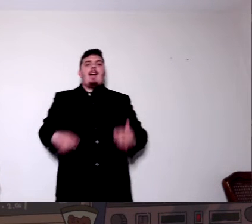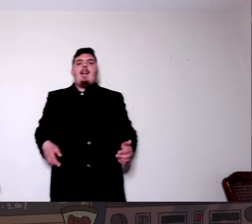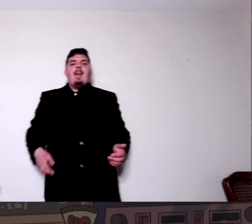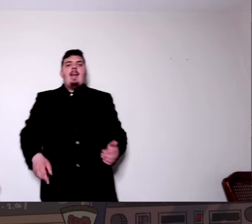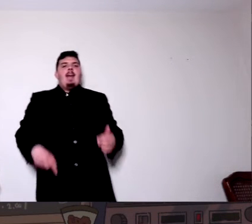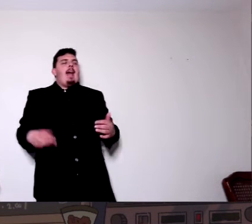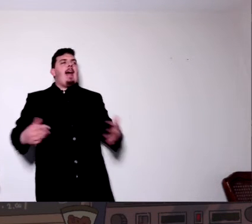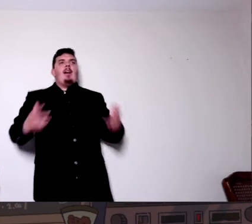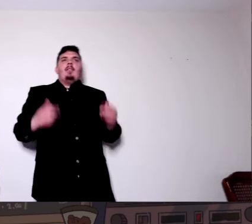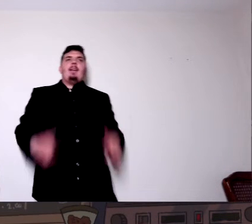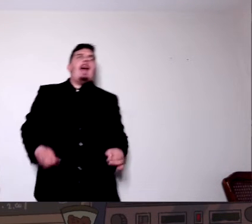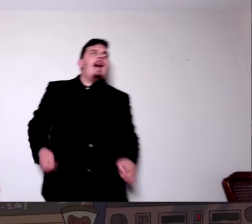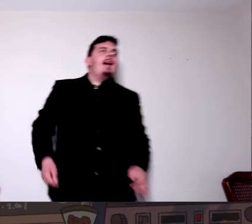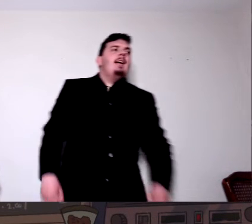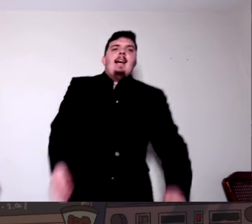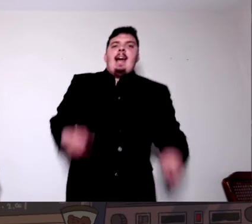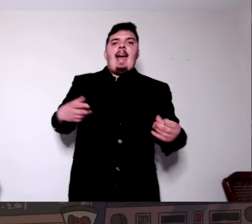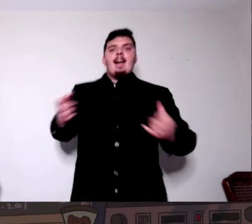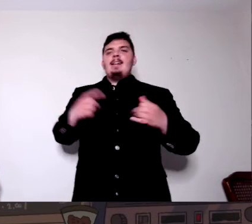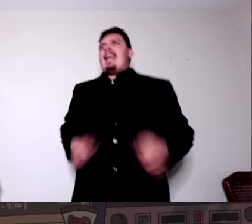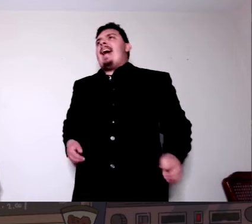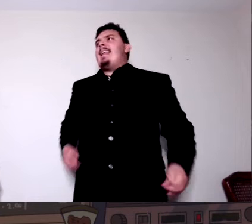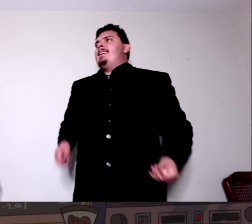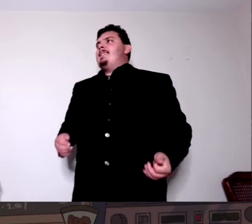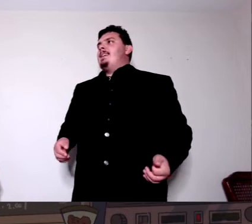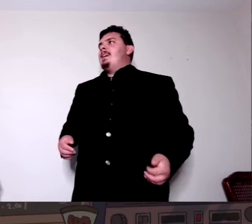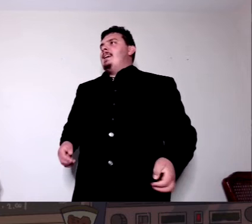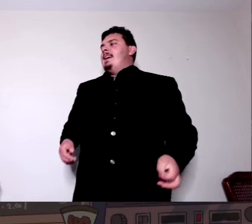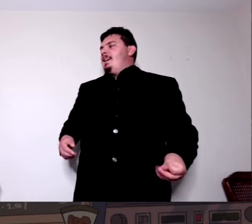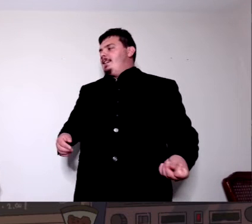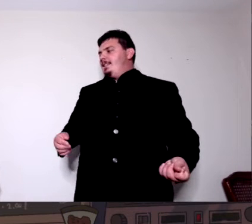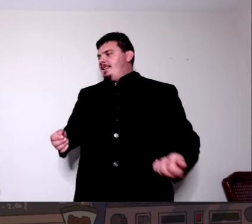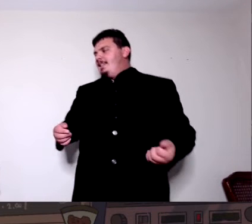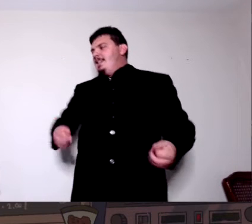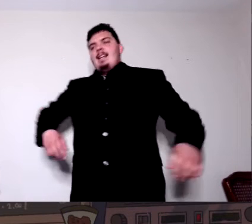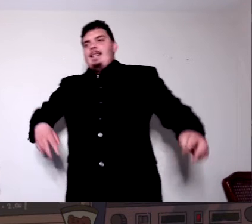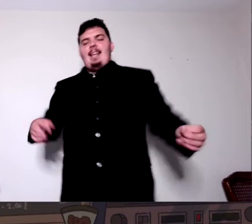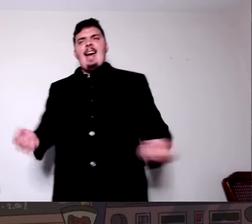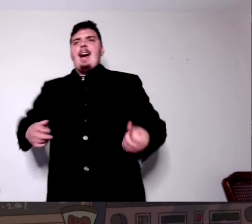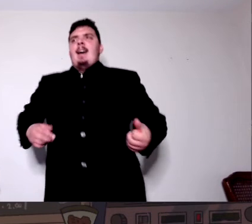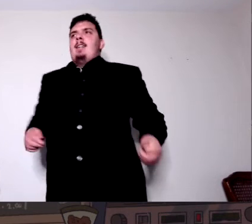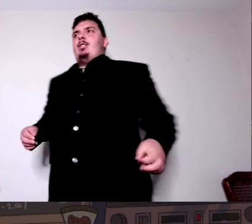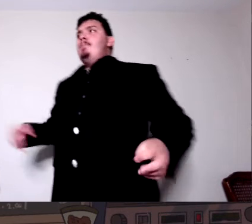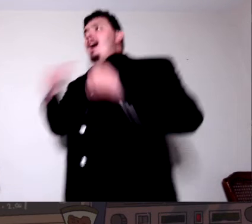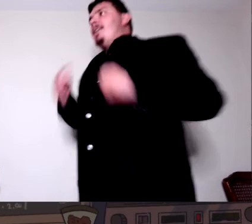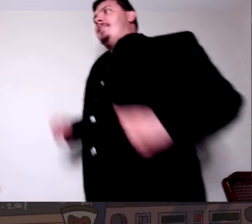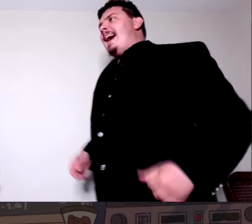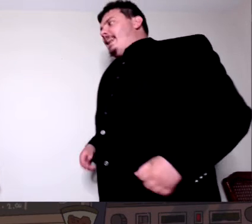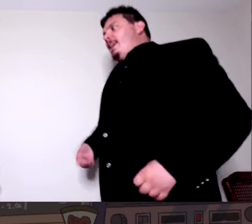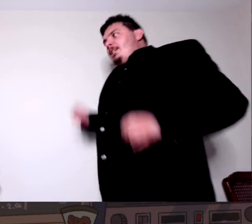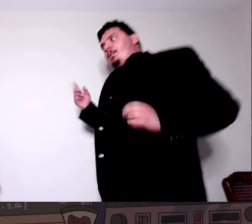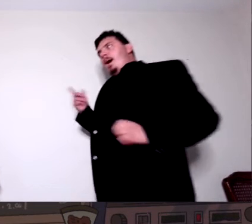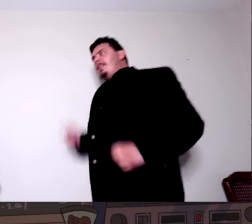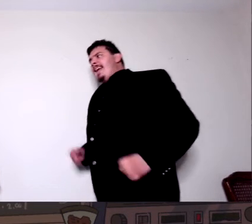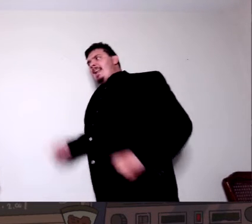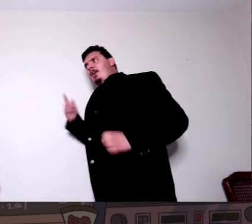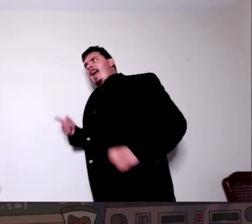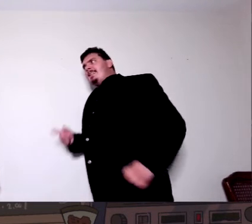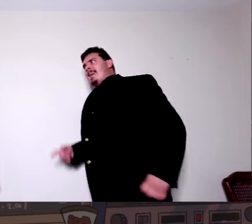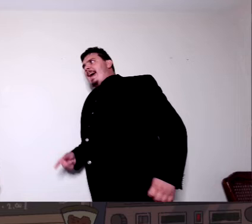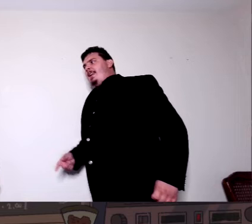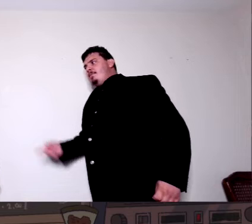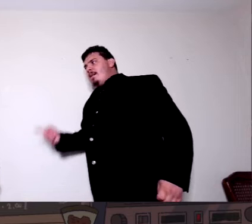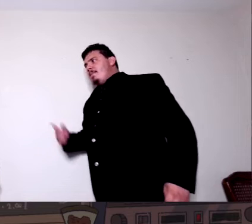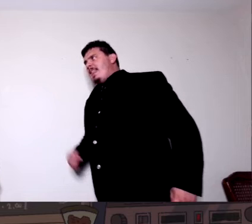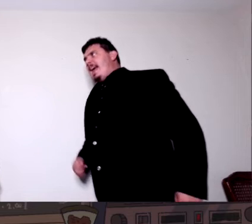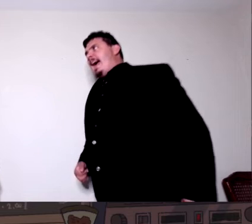you're hairy. I don't care. Hairy daddies! Little daddies! Yeah? Small daddy! Small daddy,